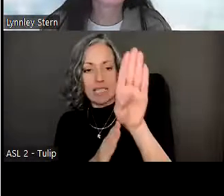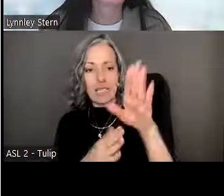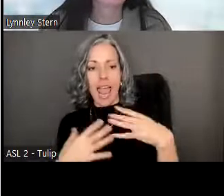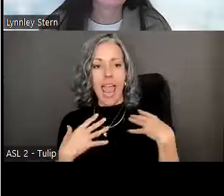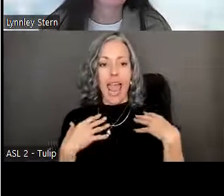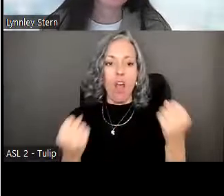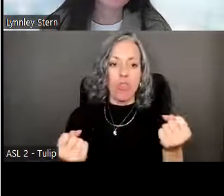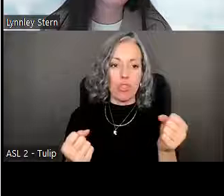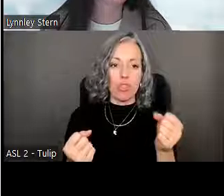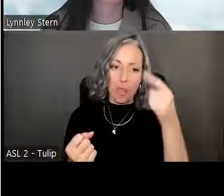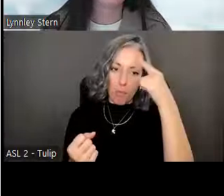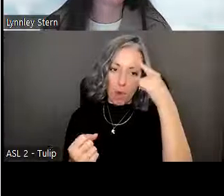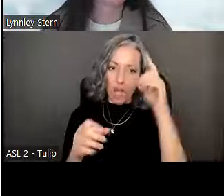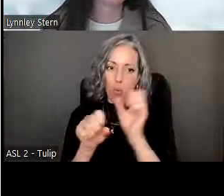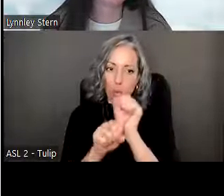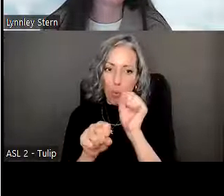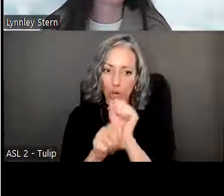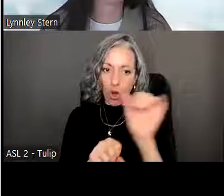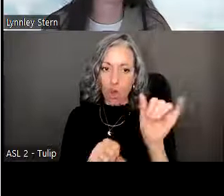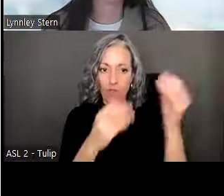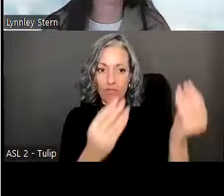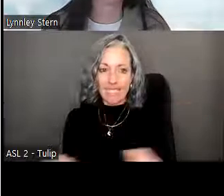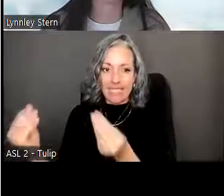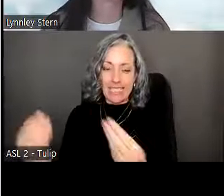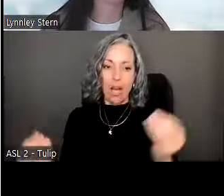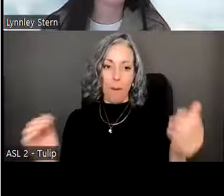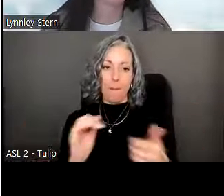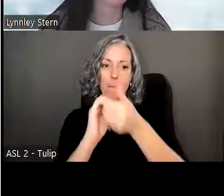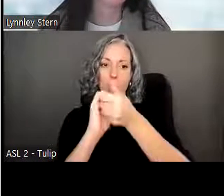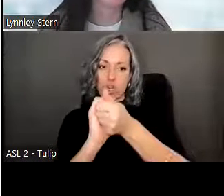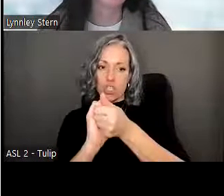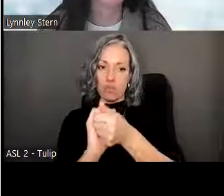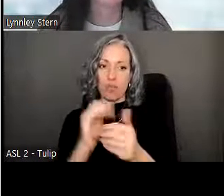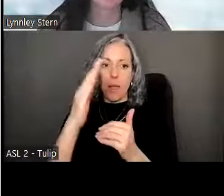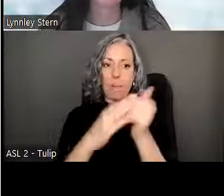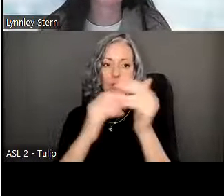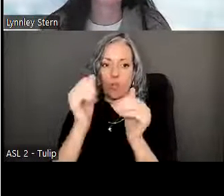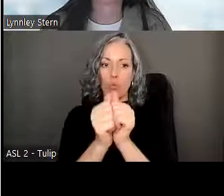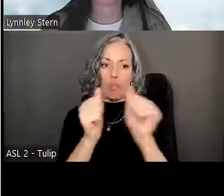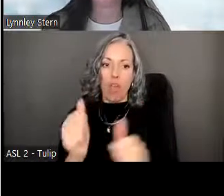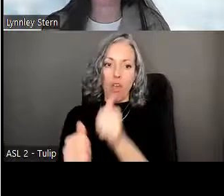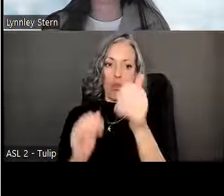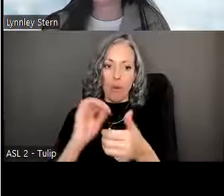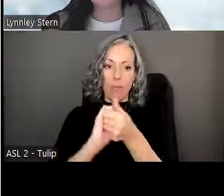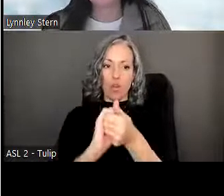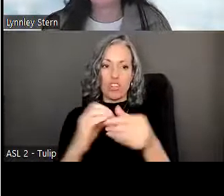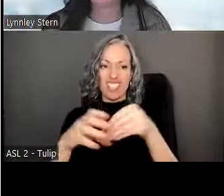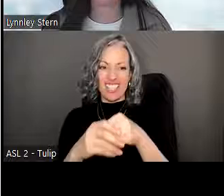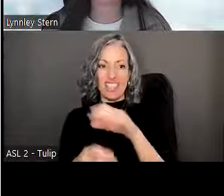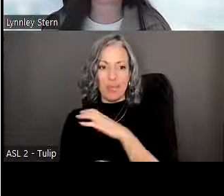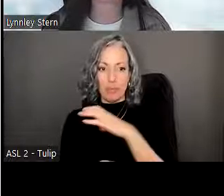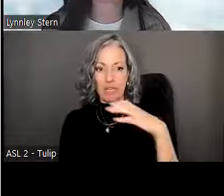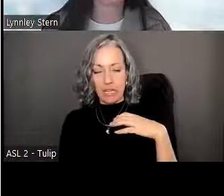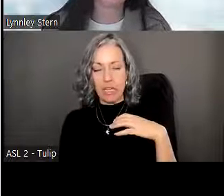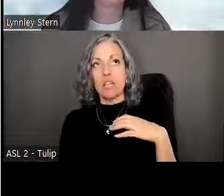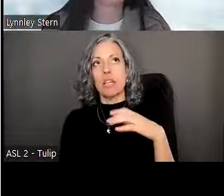work, and then also facilitating partnerships, building with our other statewide partners within the committee, including the Department of